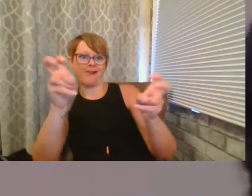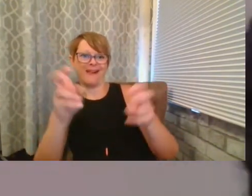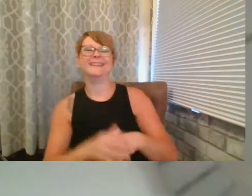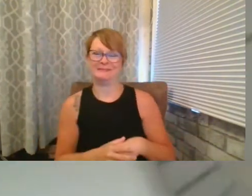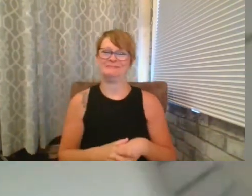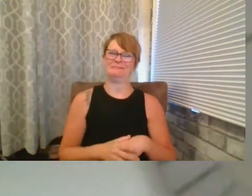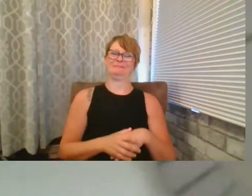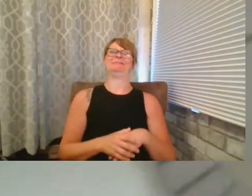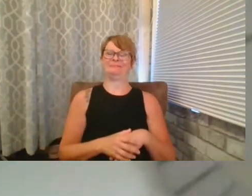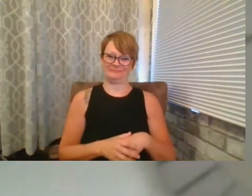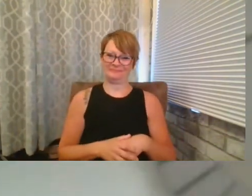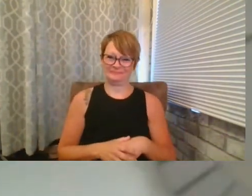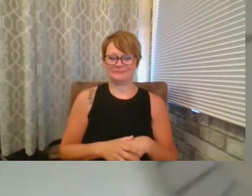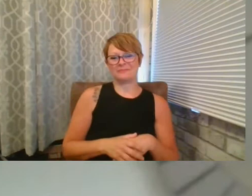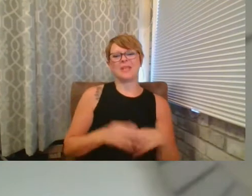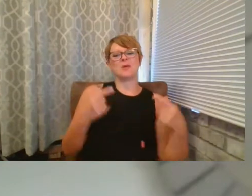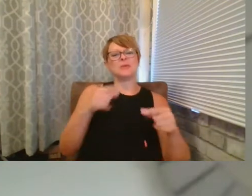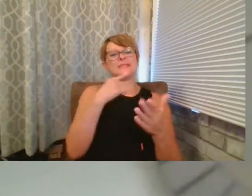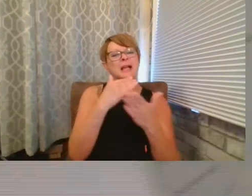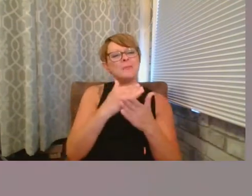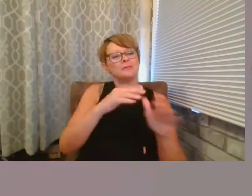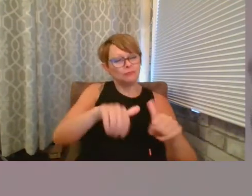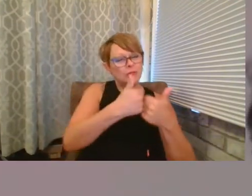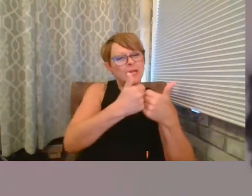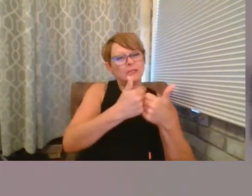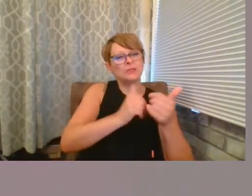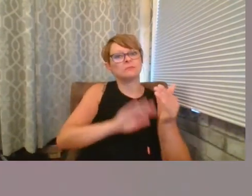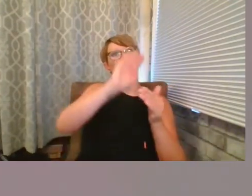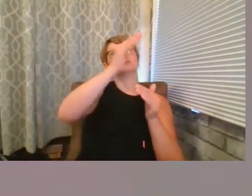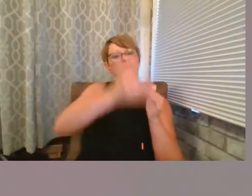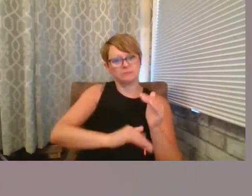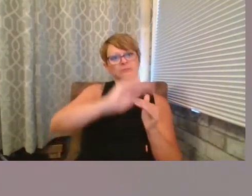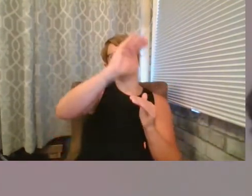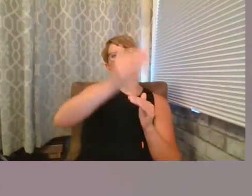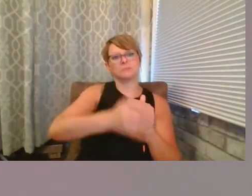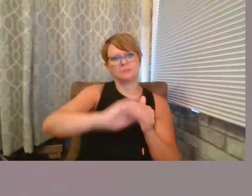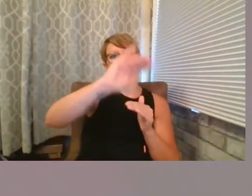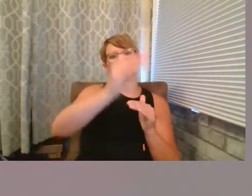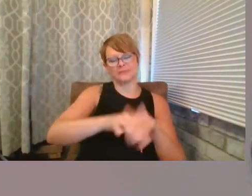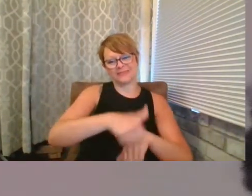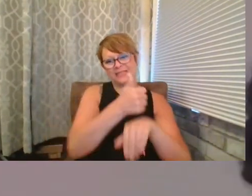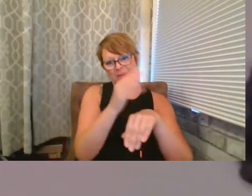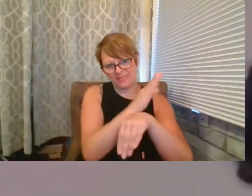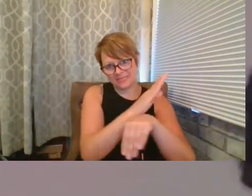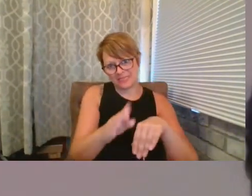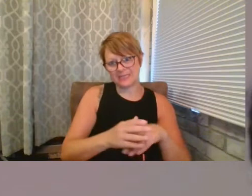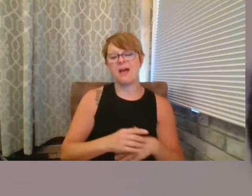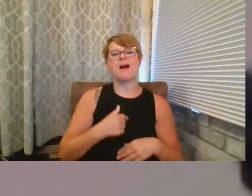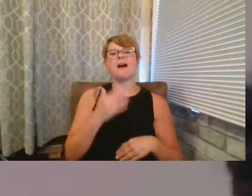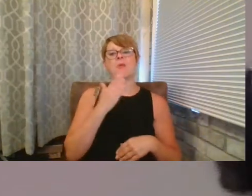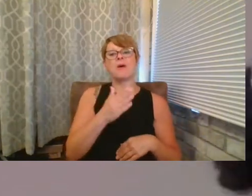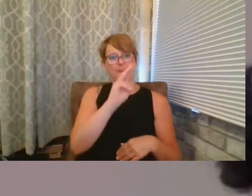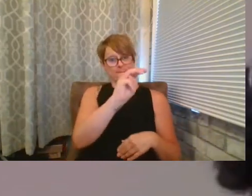ups and downs, the challenges. Yeah. Yes. So I'll tell you quickly, one of my challenges here